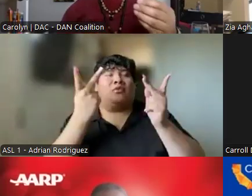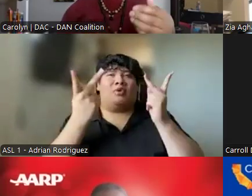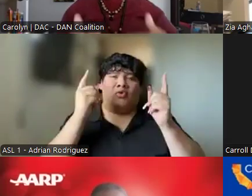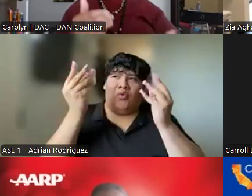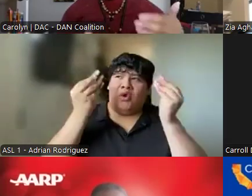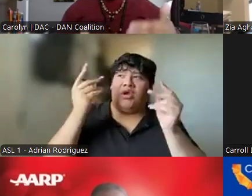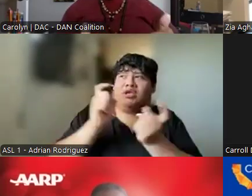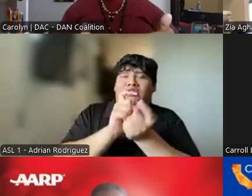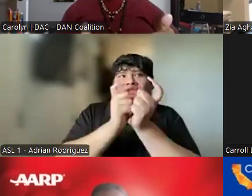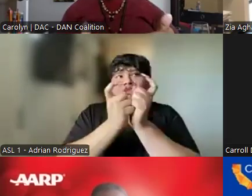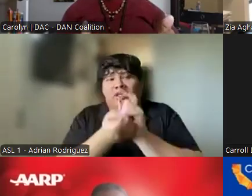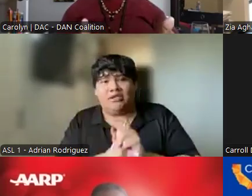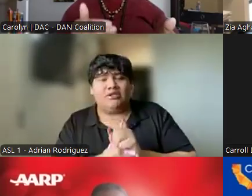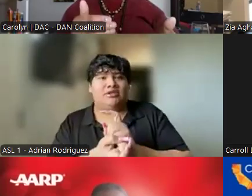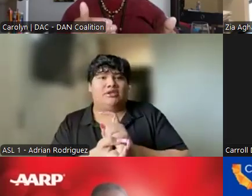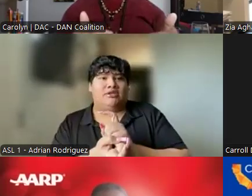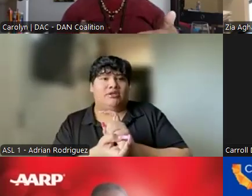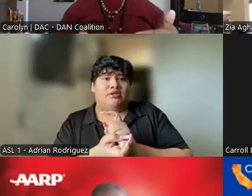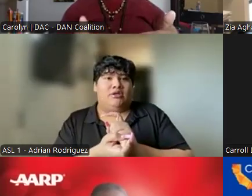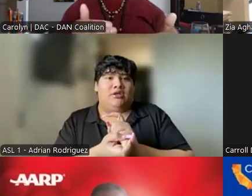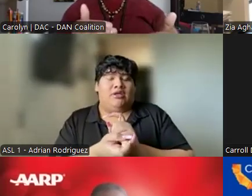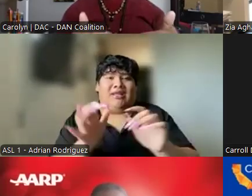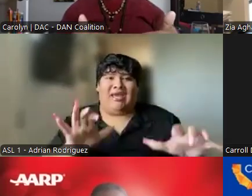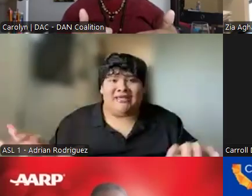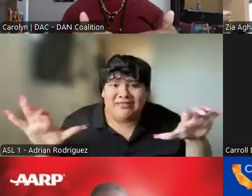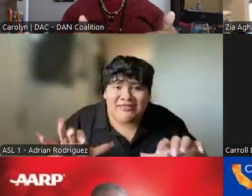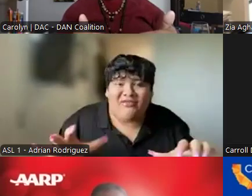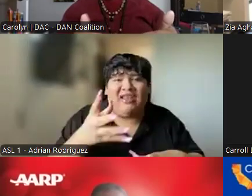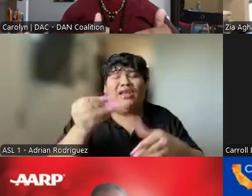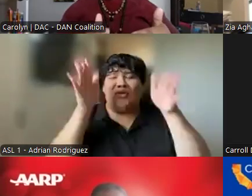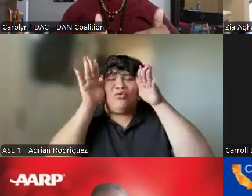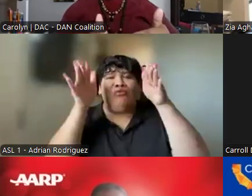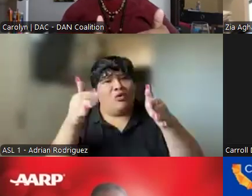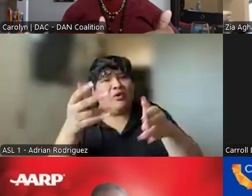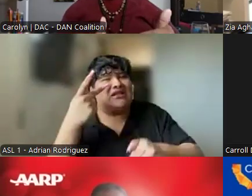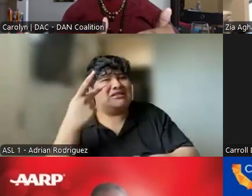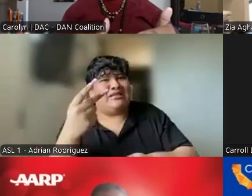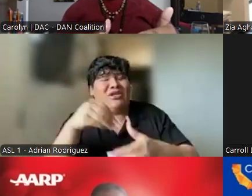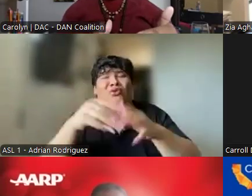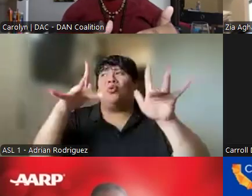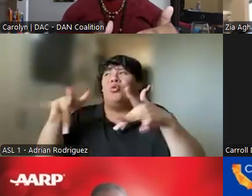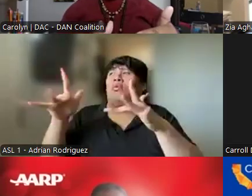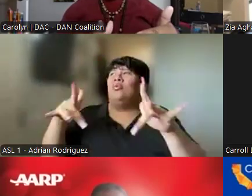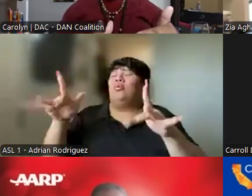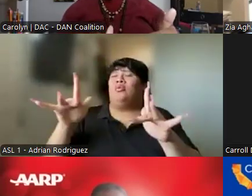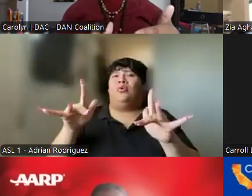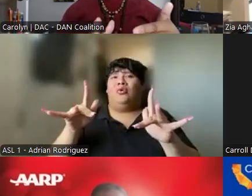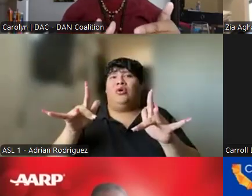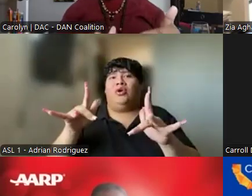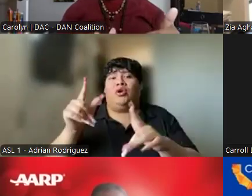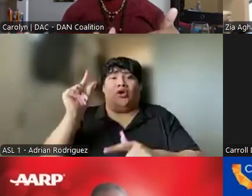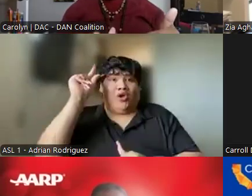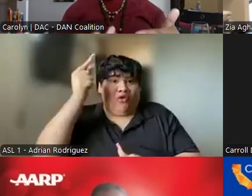it changes the activity and the focus seen on a local